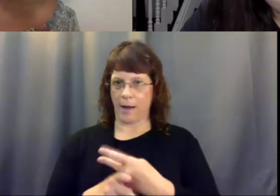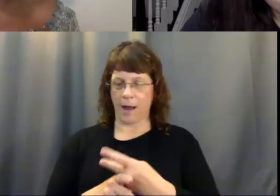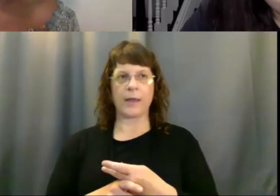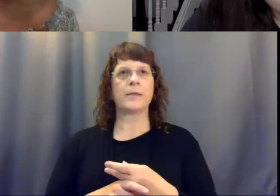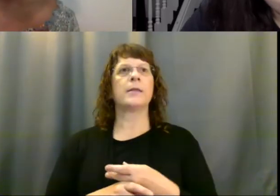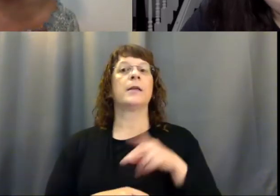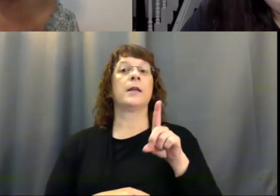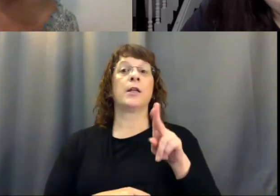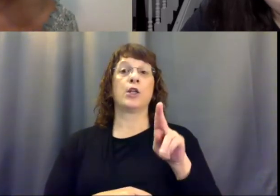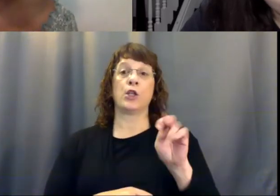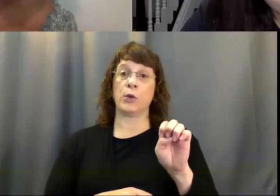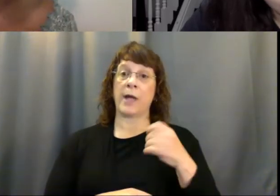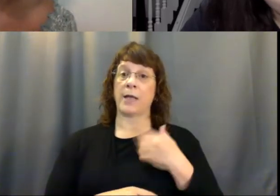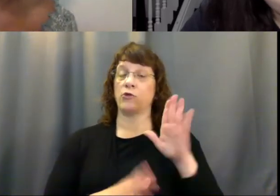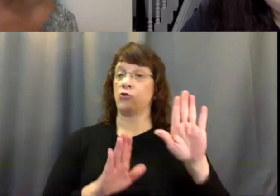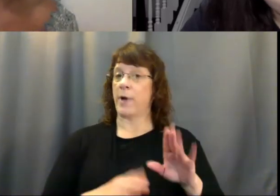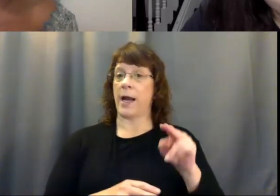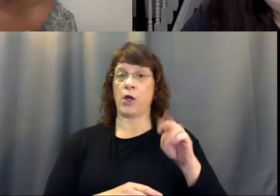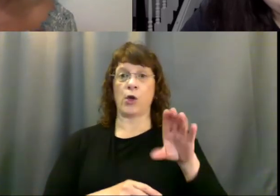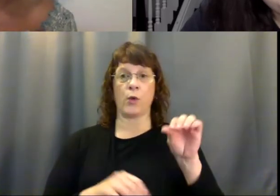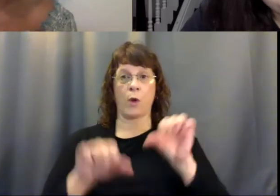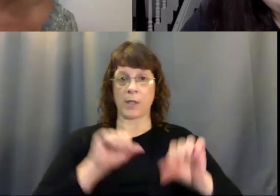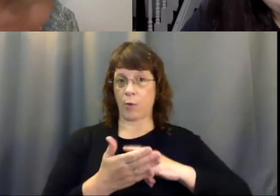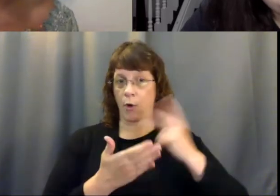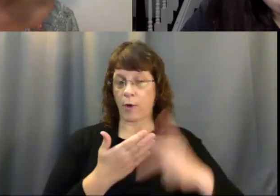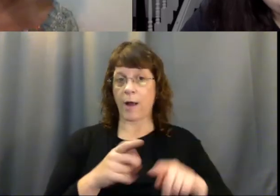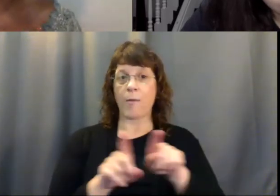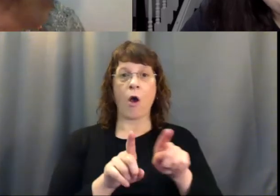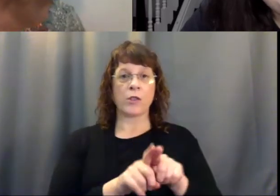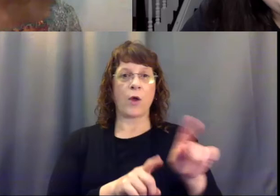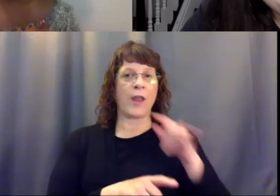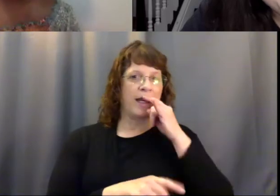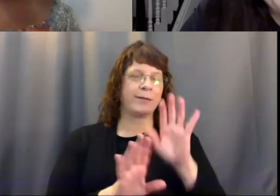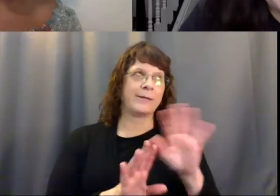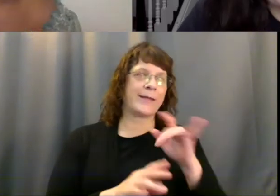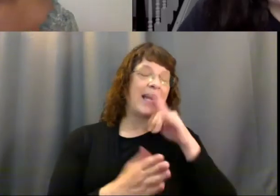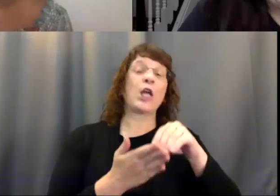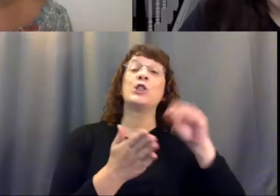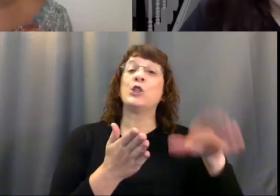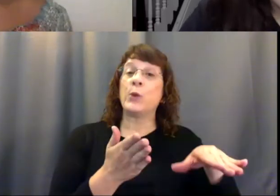Duke has a great neuroscience program, and they also let their their students,